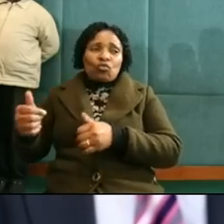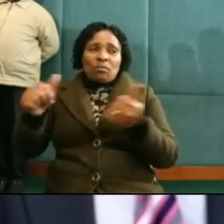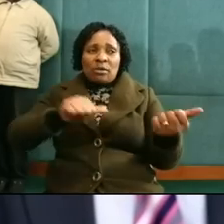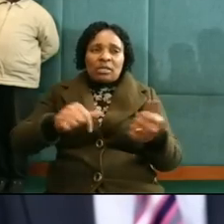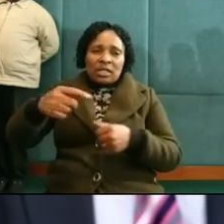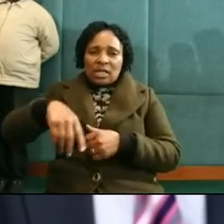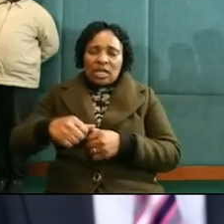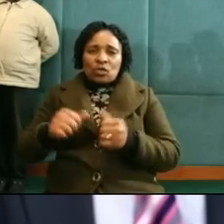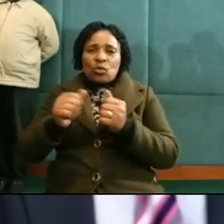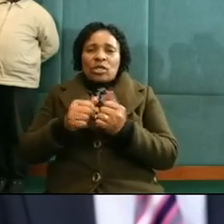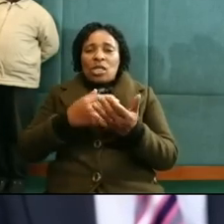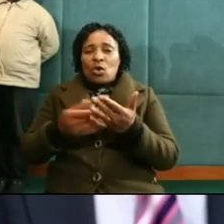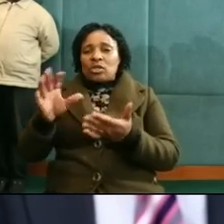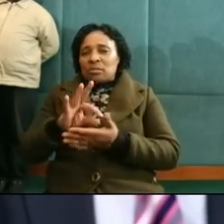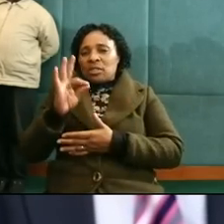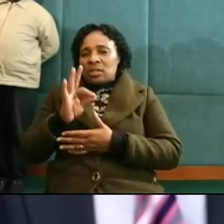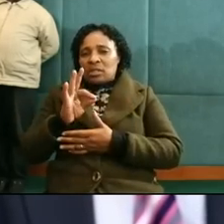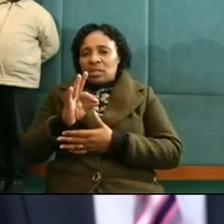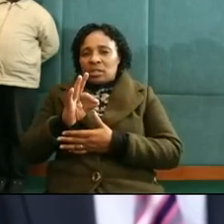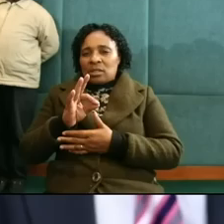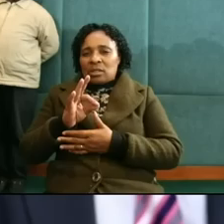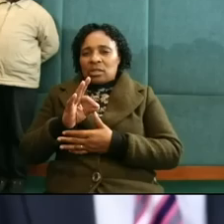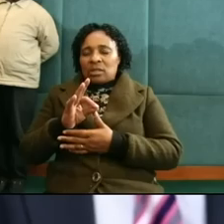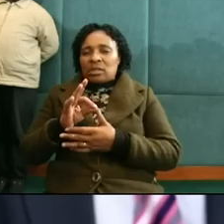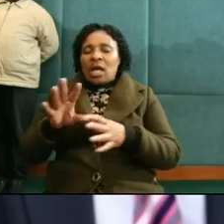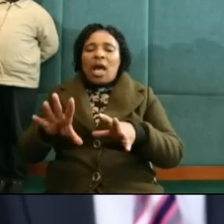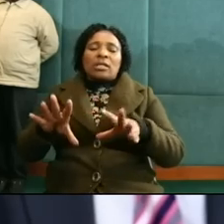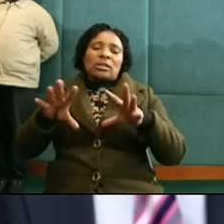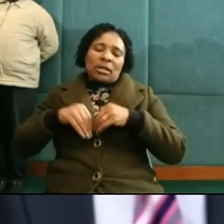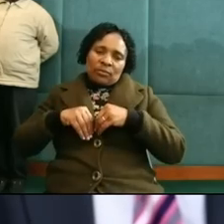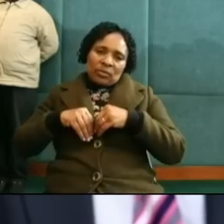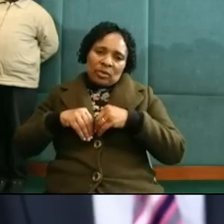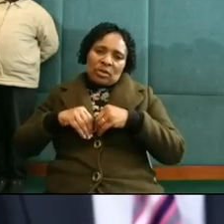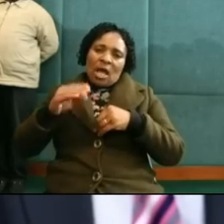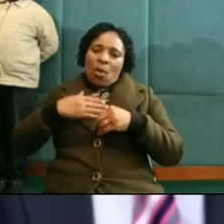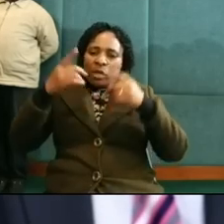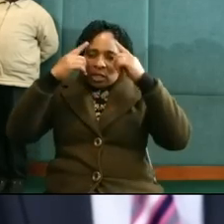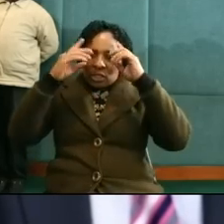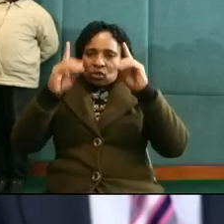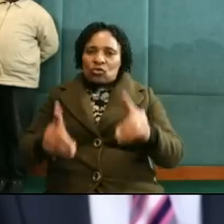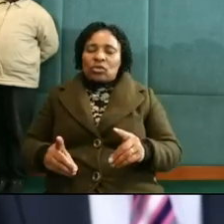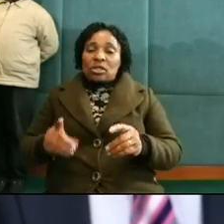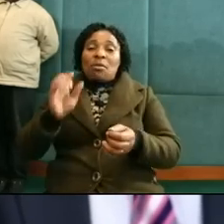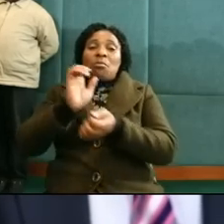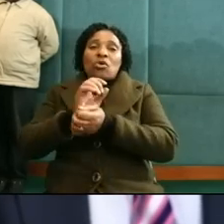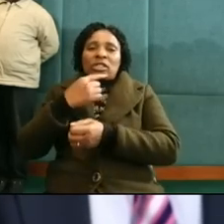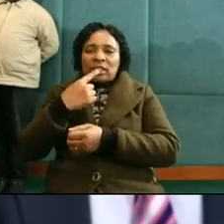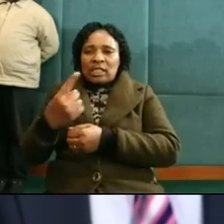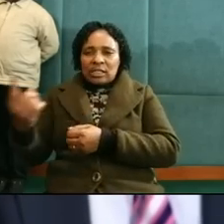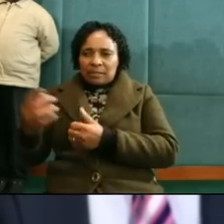us with the Holy Spirit and you accept our decision. As Paul says,